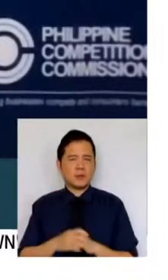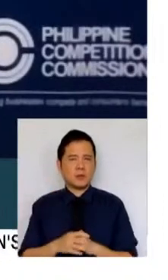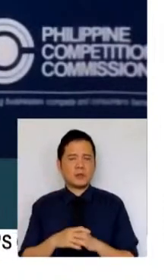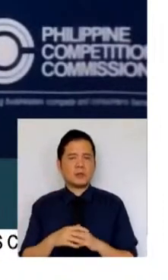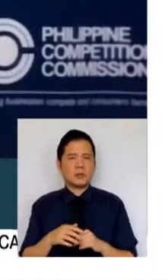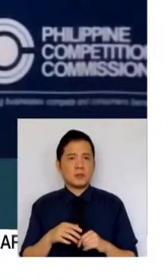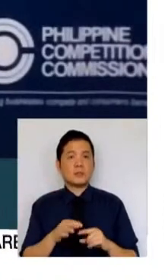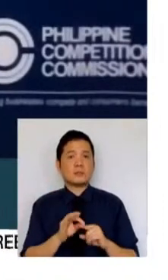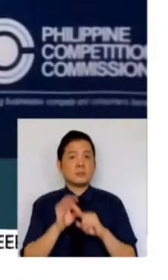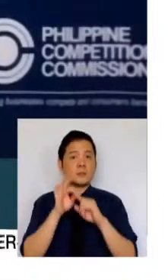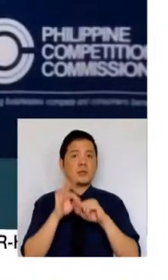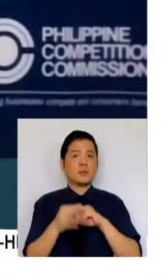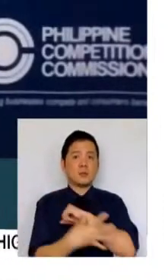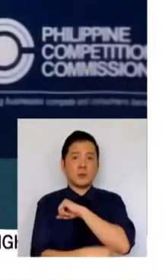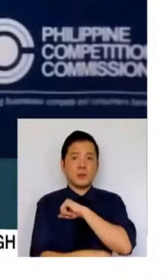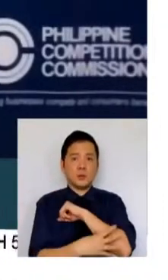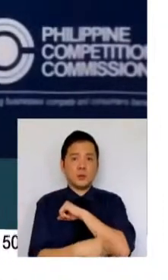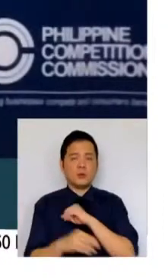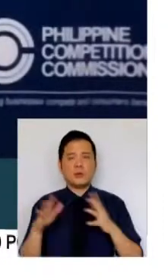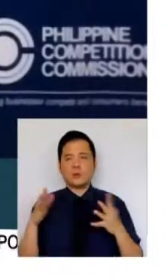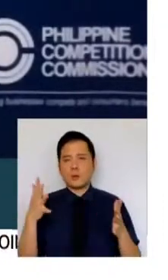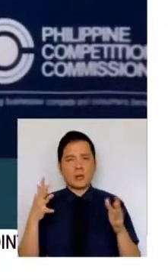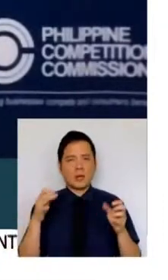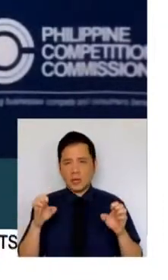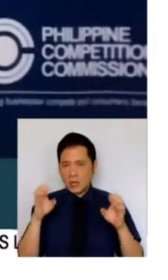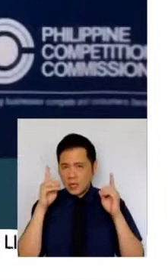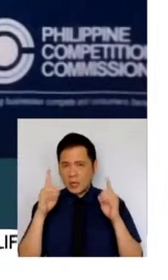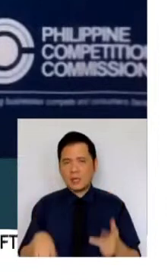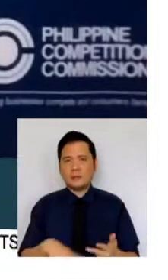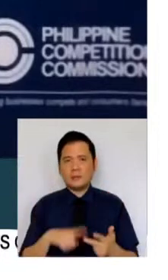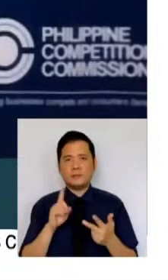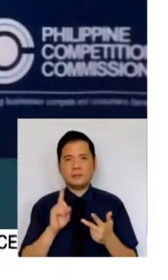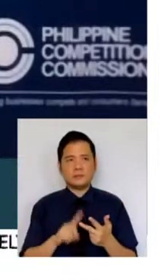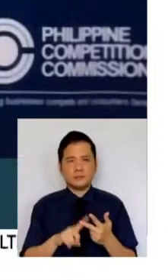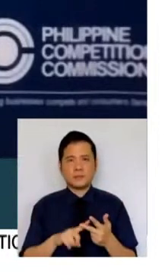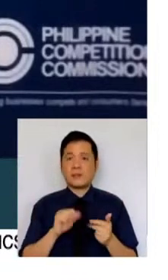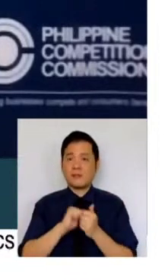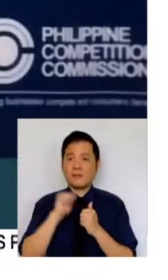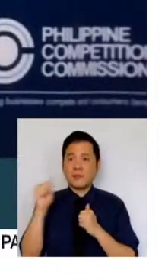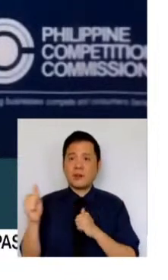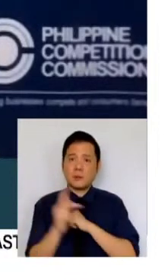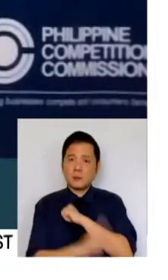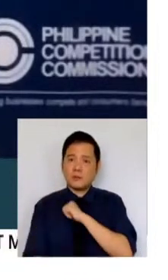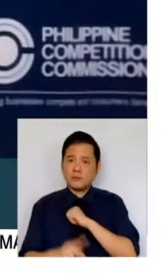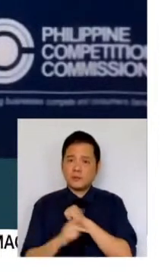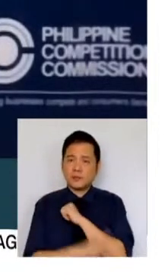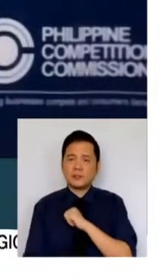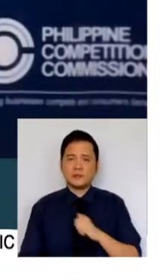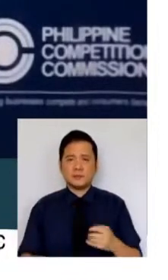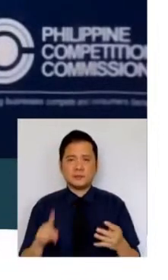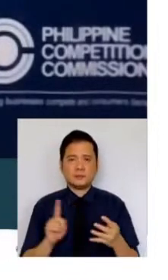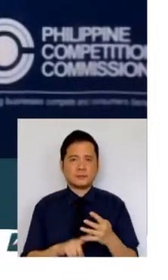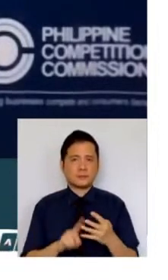the uneducated, those living in rural areas and with low access to